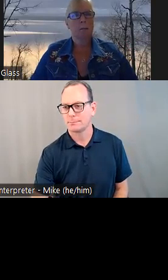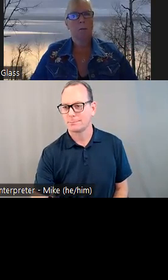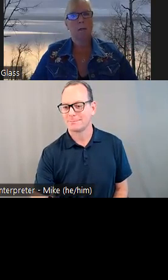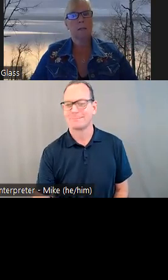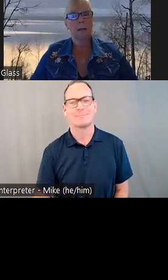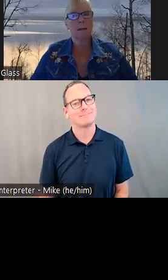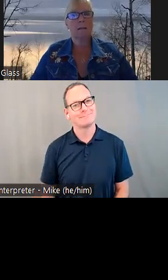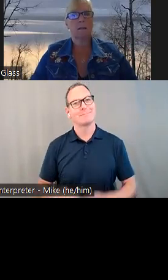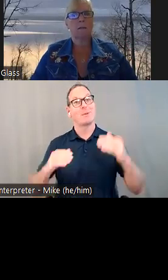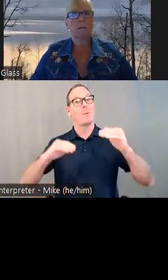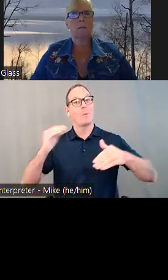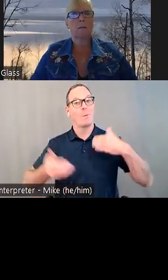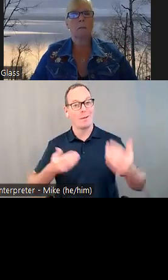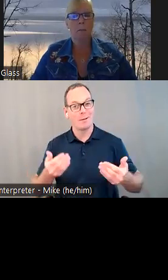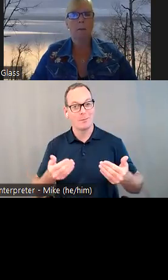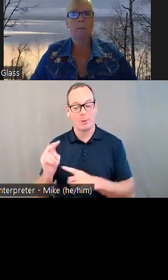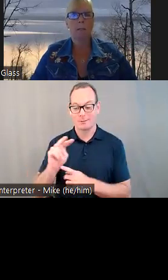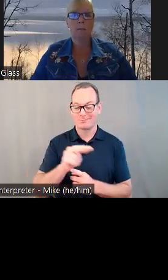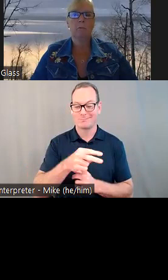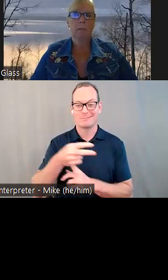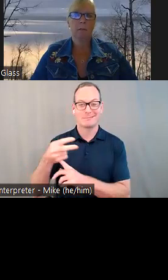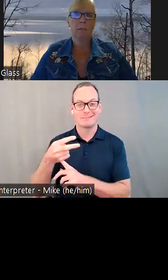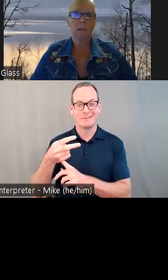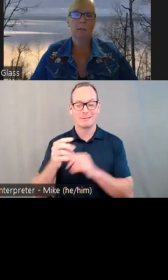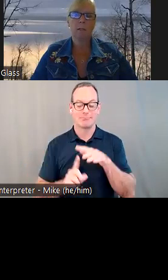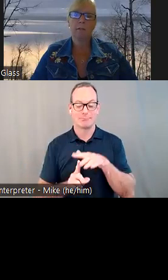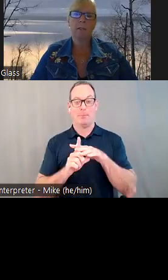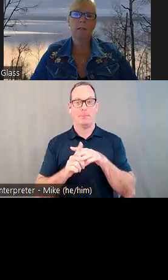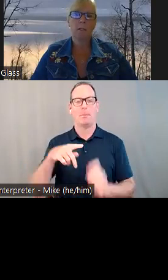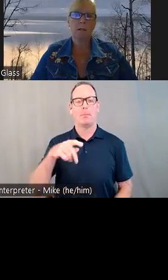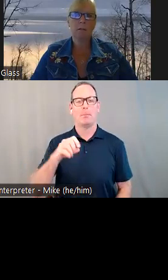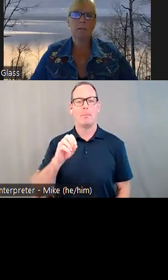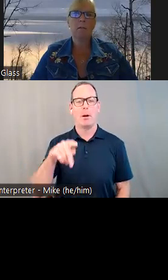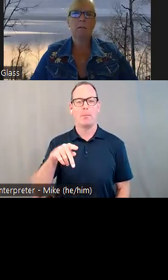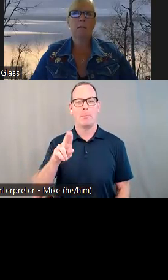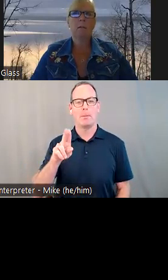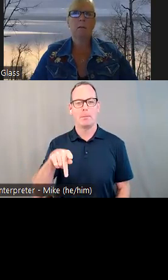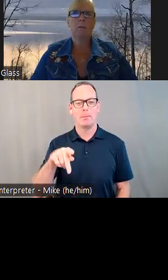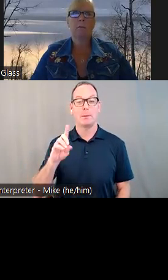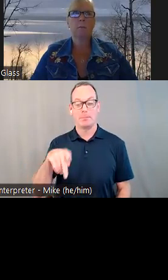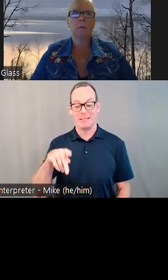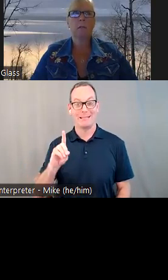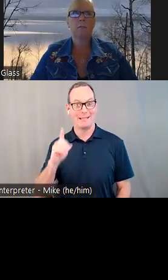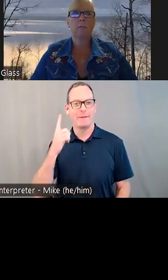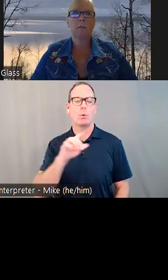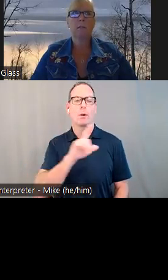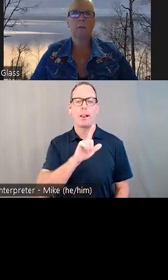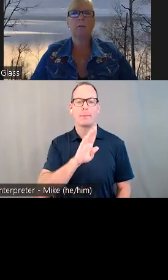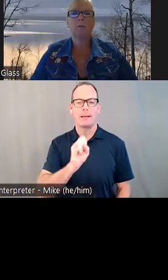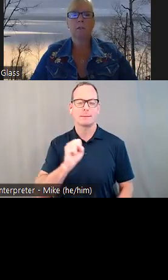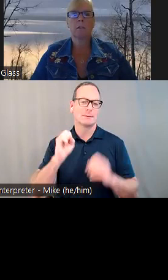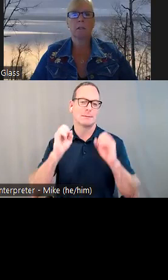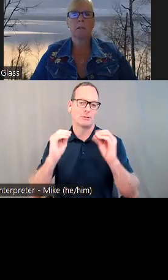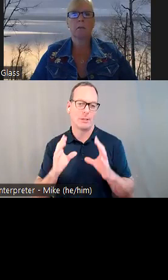Welcome to our second pop-up PD for literacy, LBS literacy educators. The first one for this